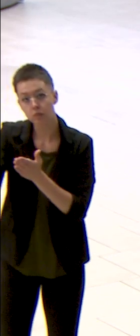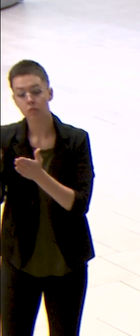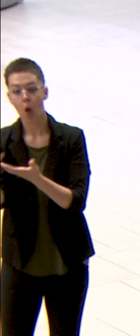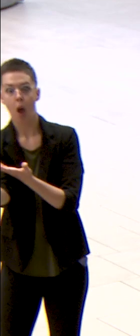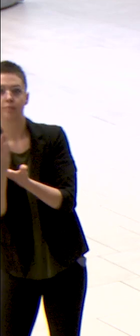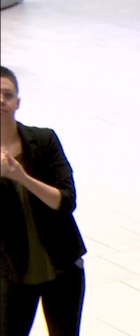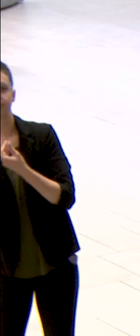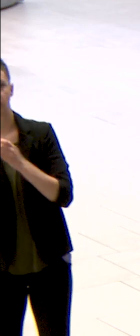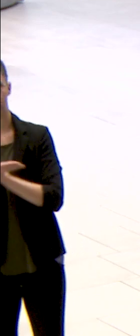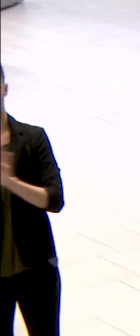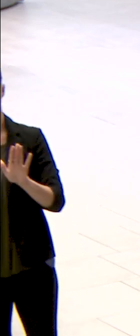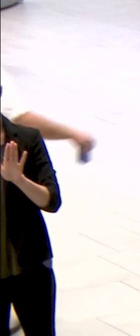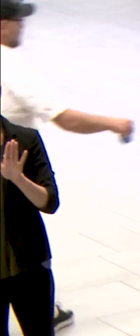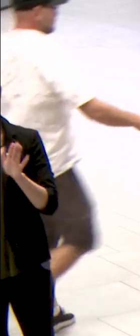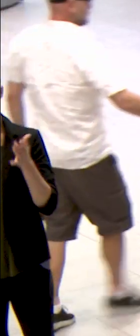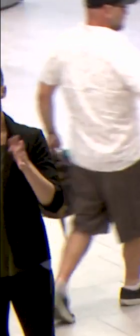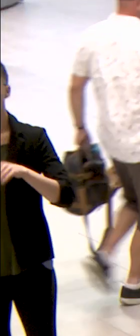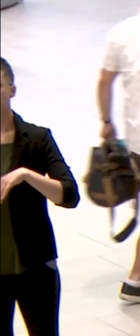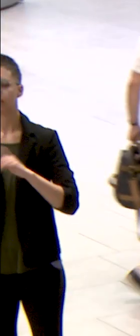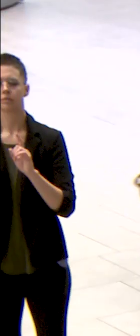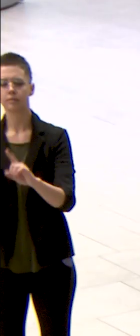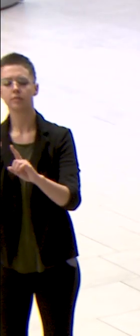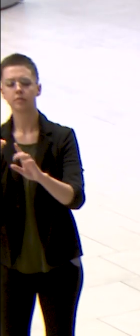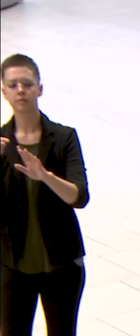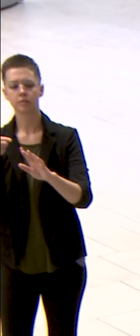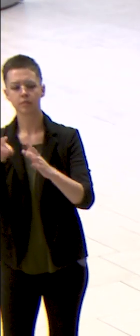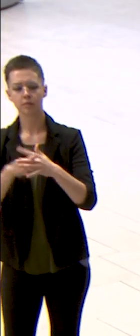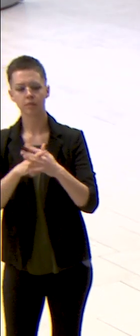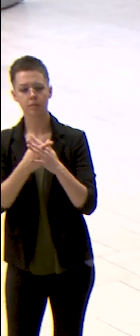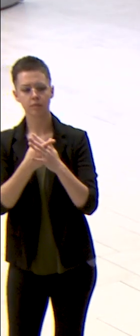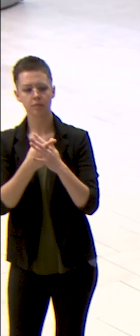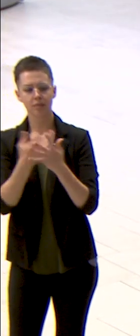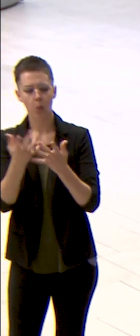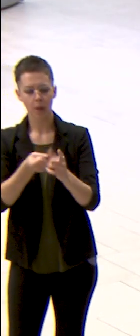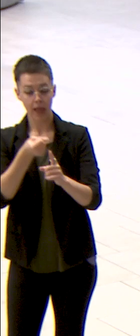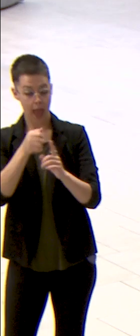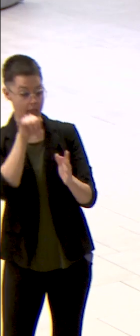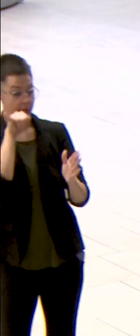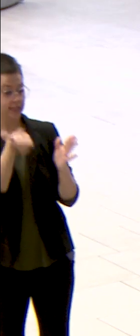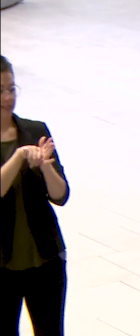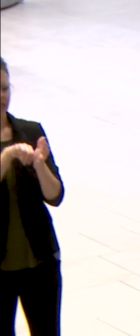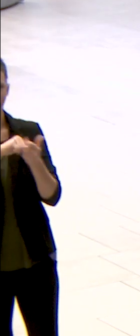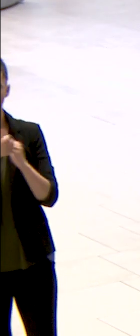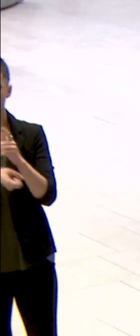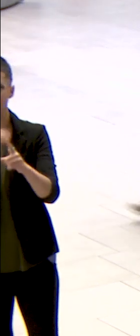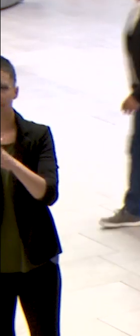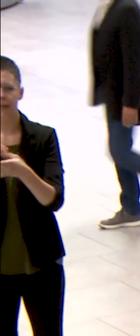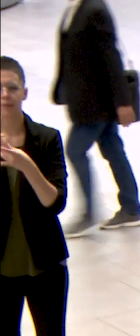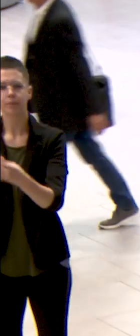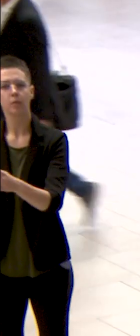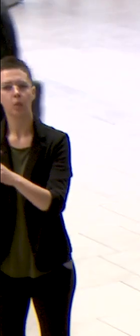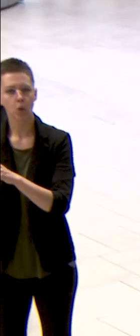So the big question is, let's start with, what is the impact that identity has on driving cultural branding in